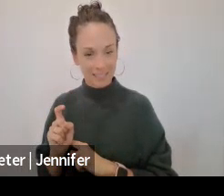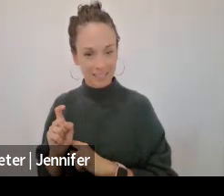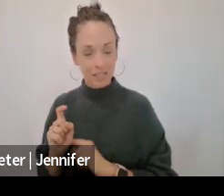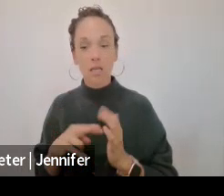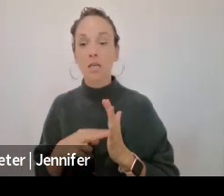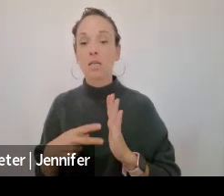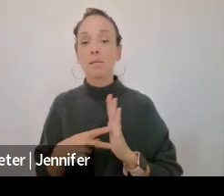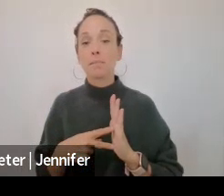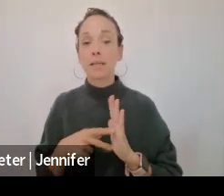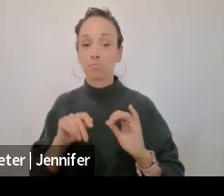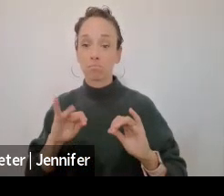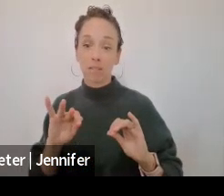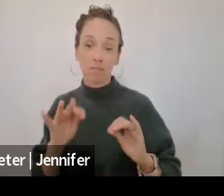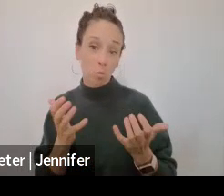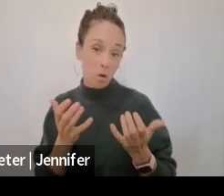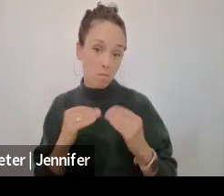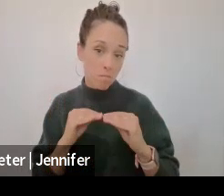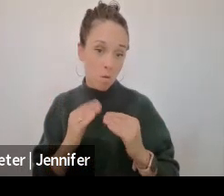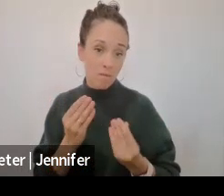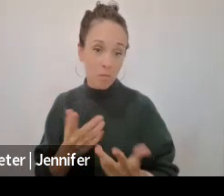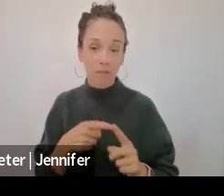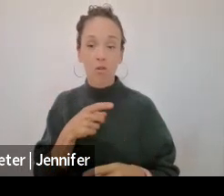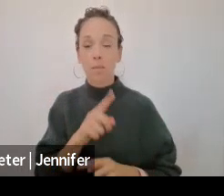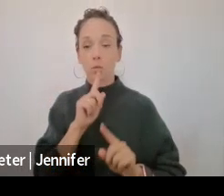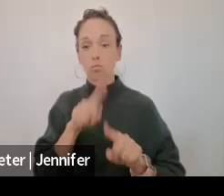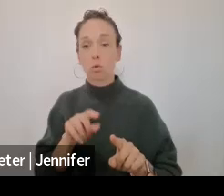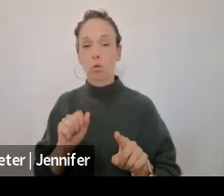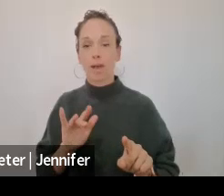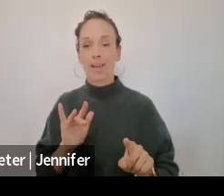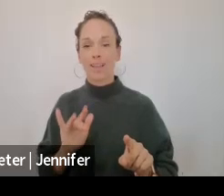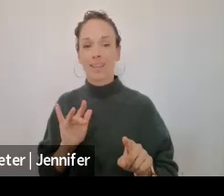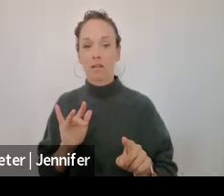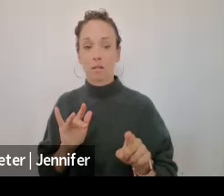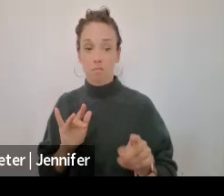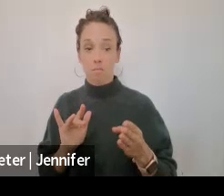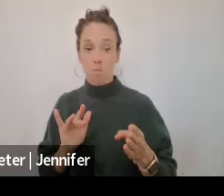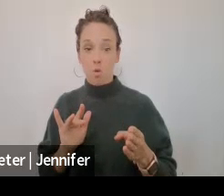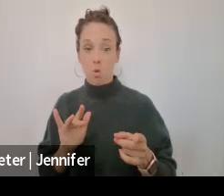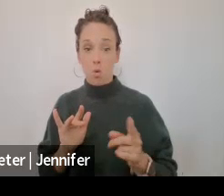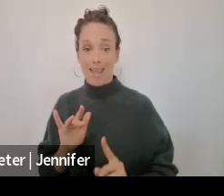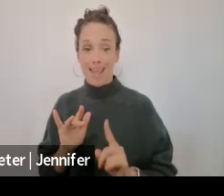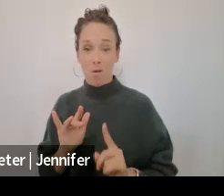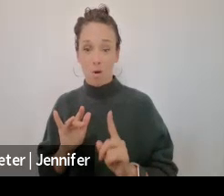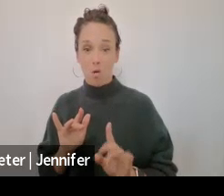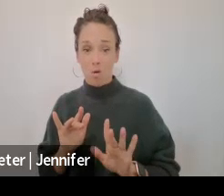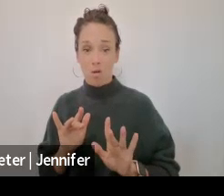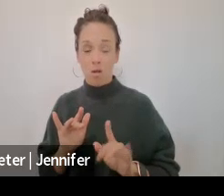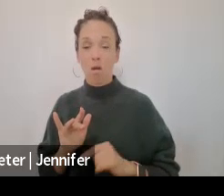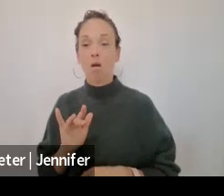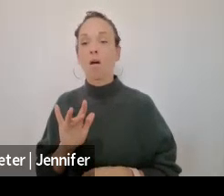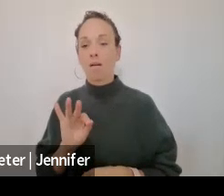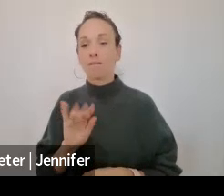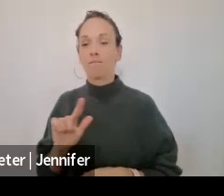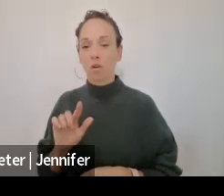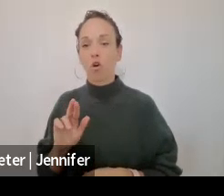then, if we want more information from this report, we can click on, if you look at the blue arrow, we can click on full report.